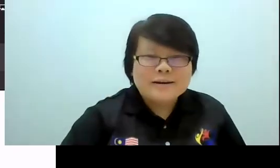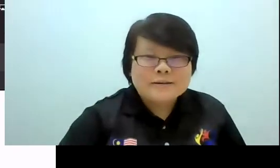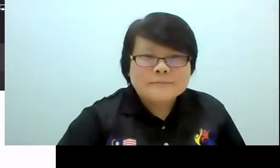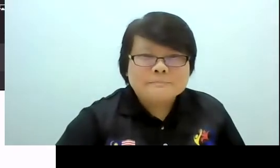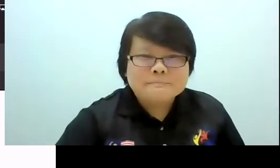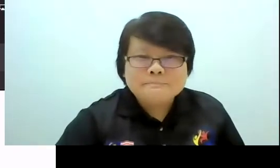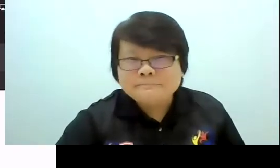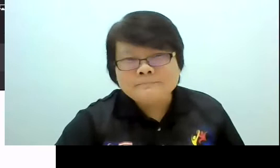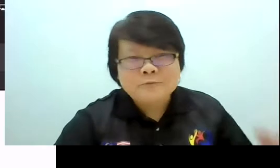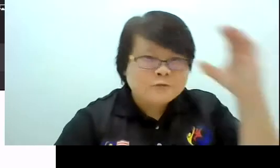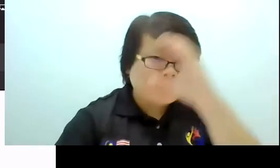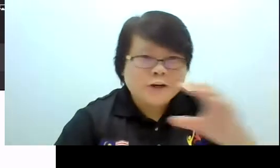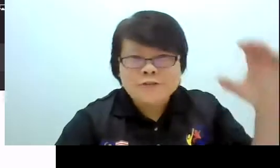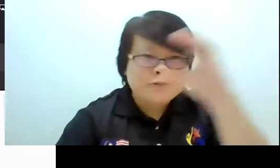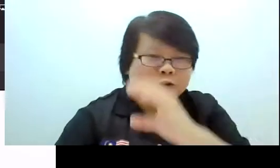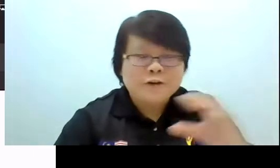where?